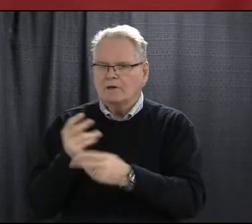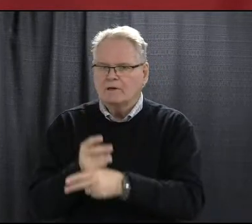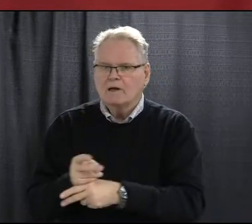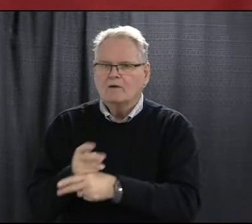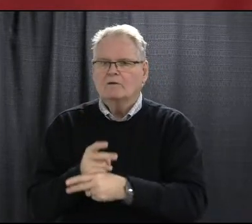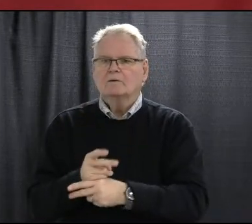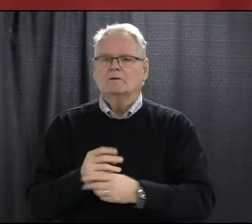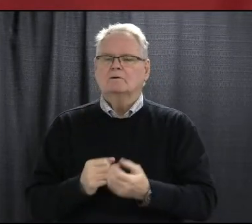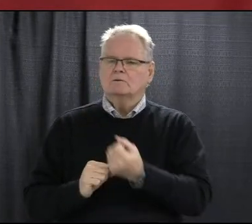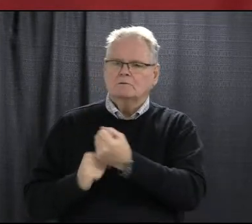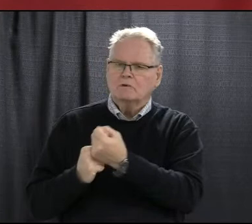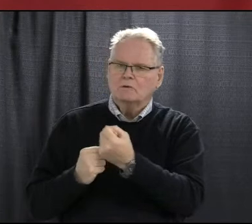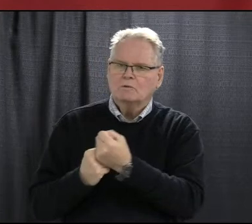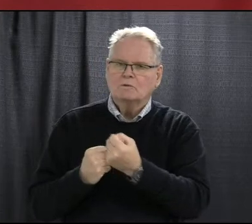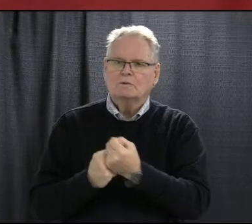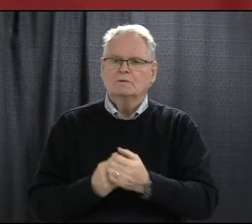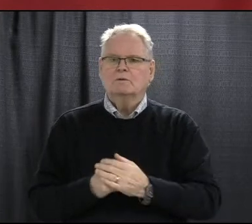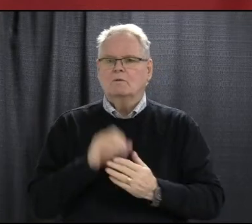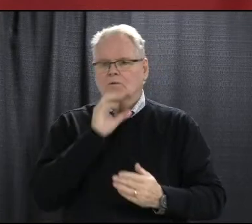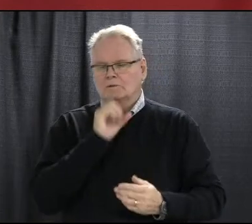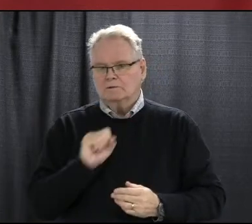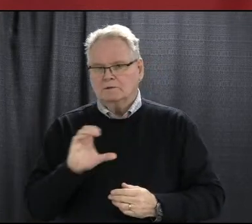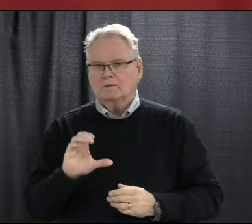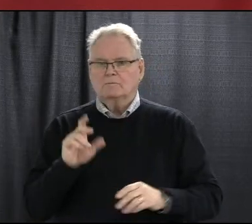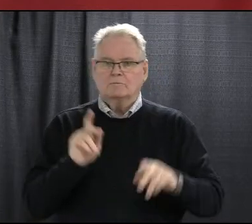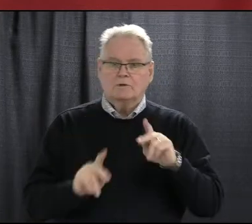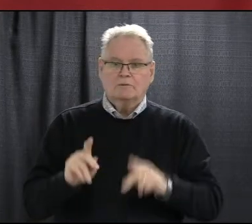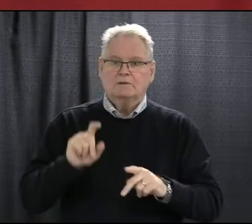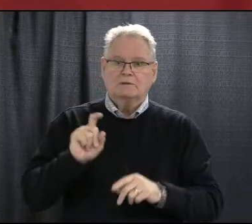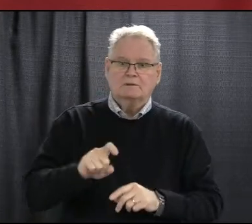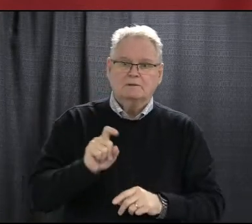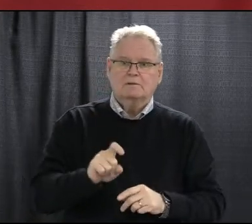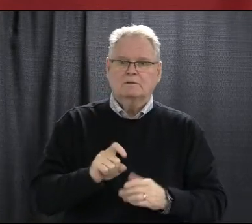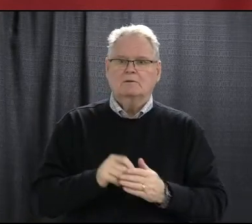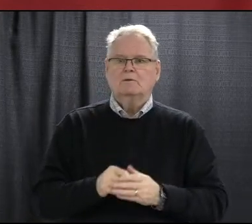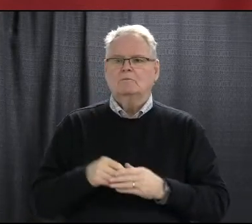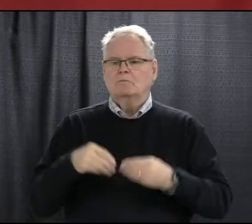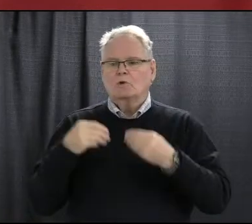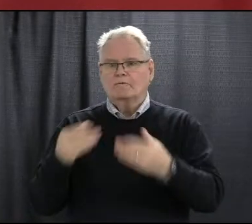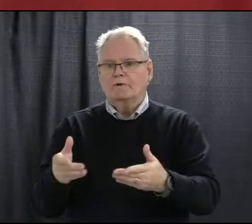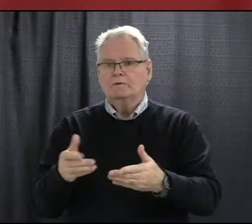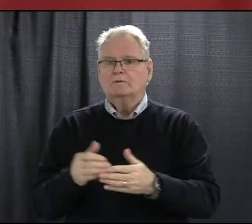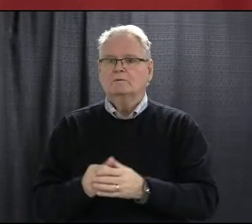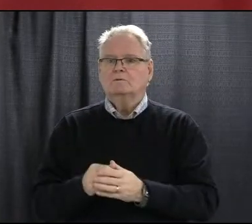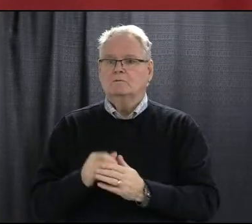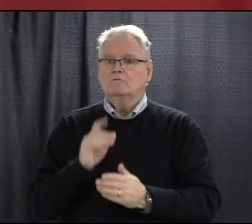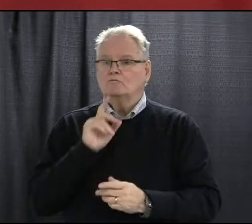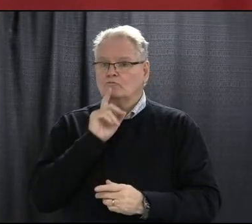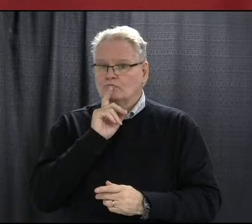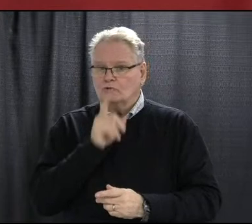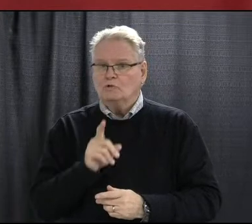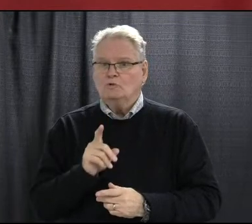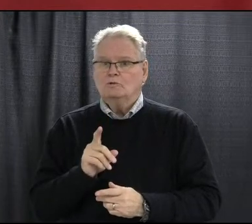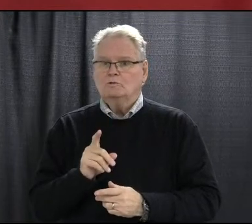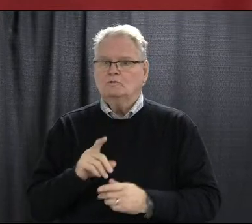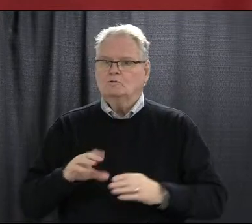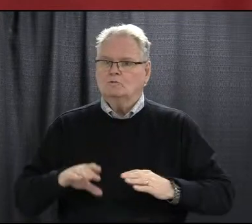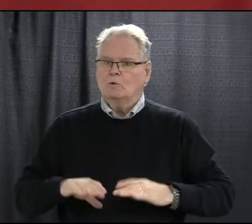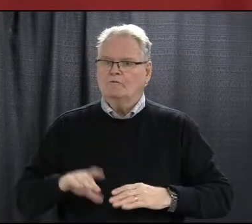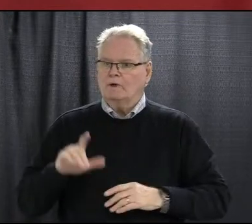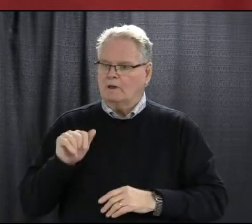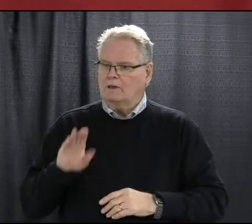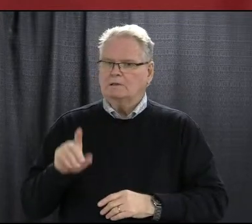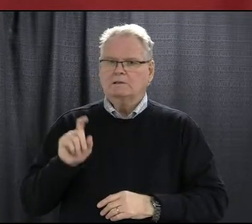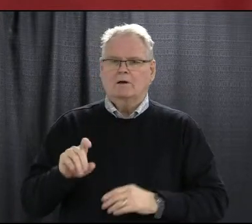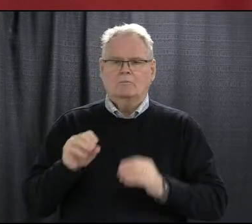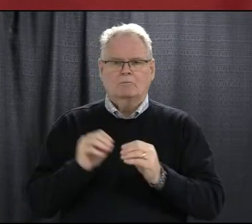complex needs of seniors more efficiently and more effectively. Our population is changing, and it's very encouraging to see the investment and